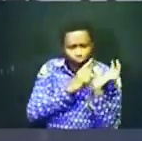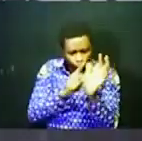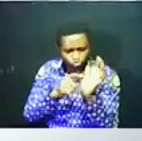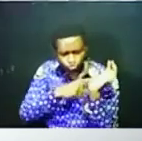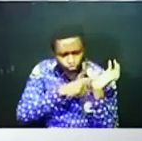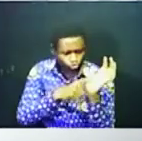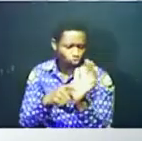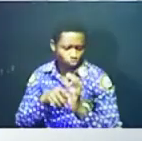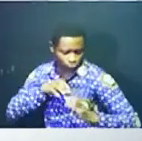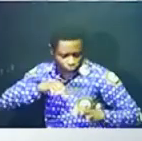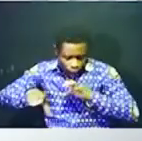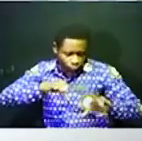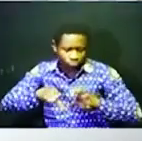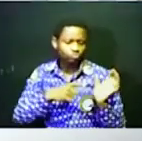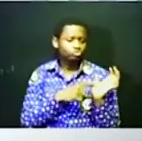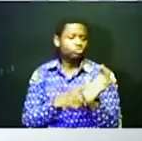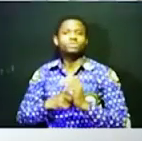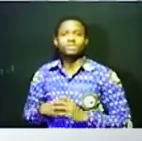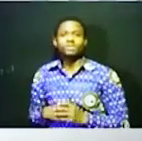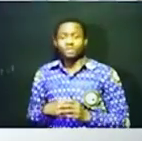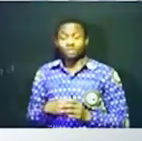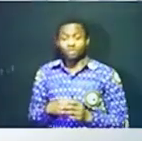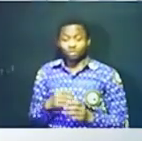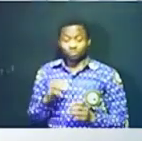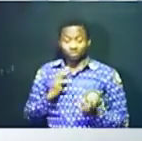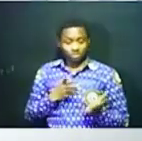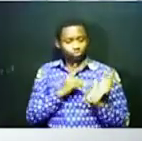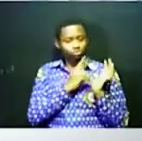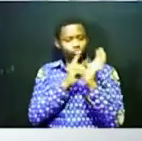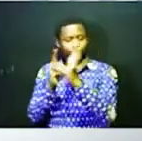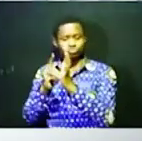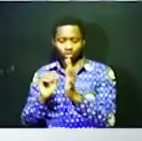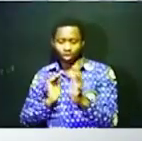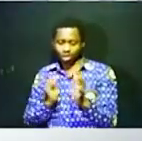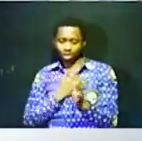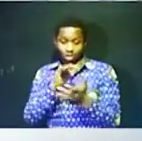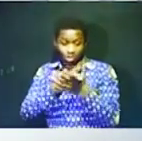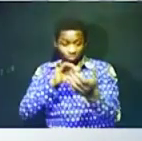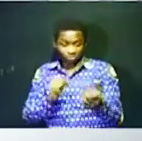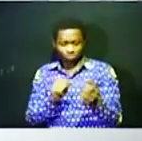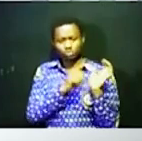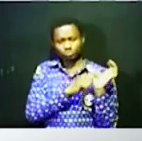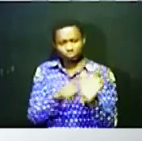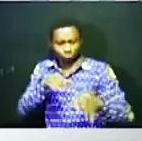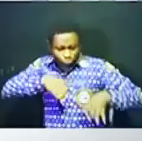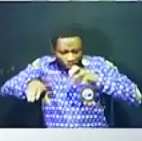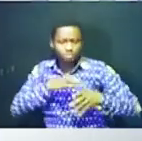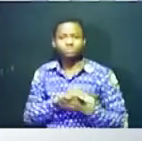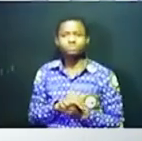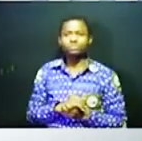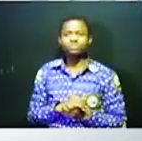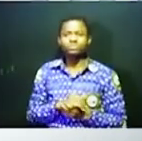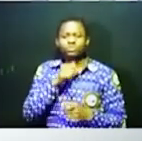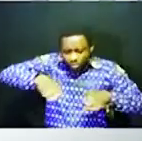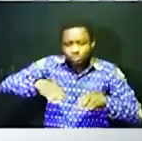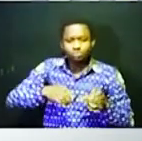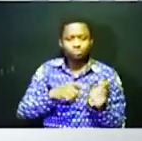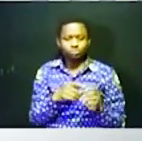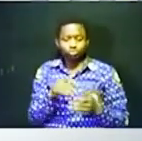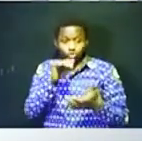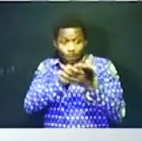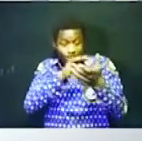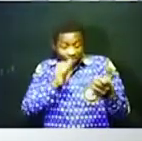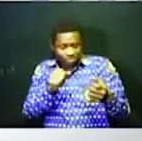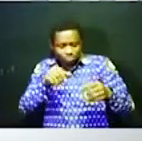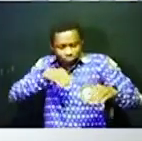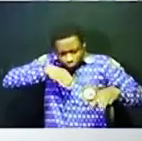give demonstration of our belief. We need to give a demonstration of our belief